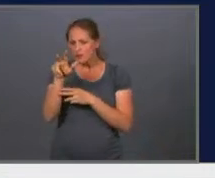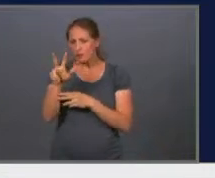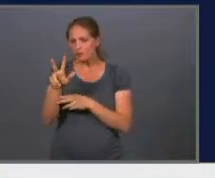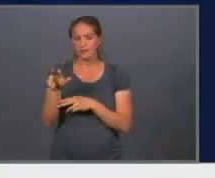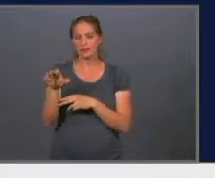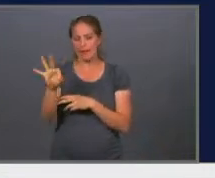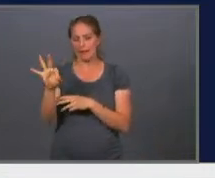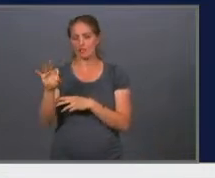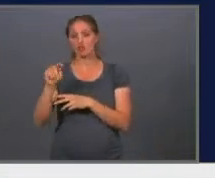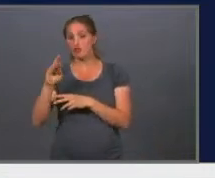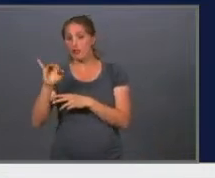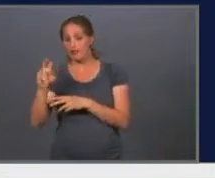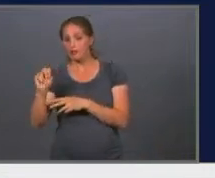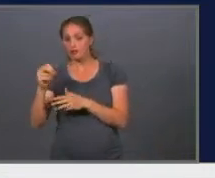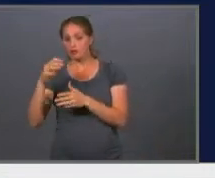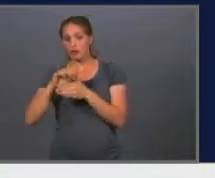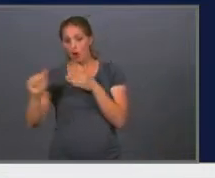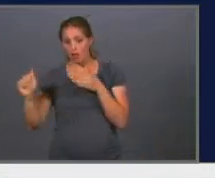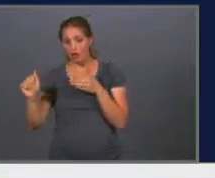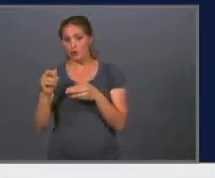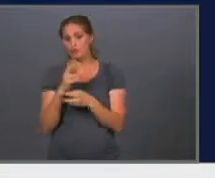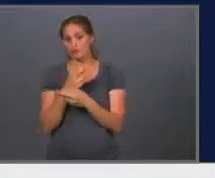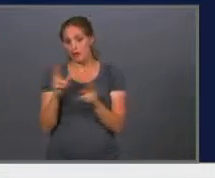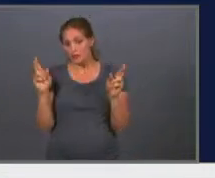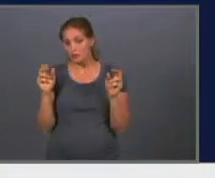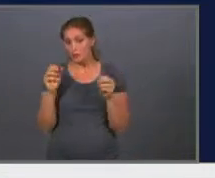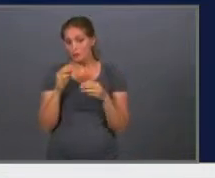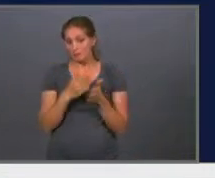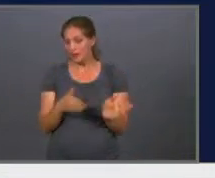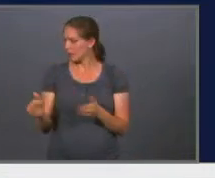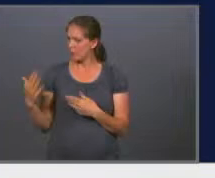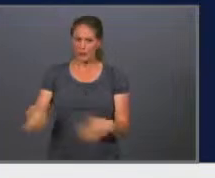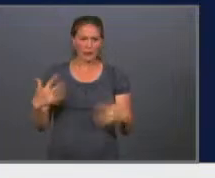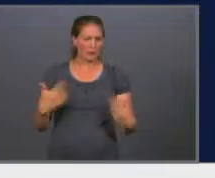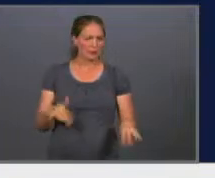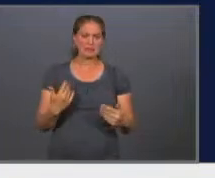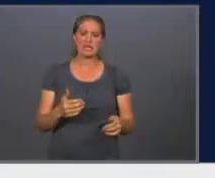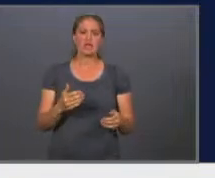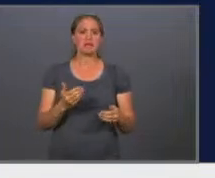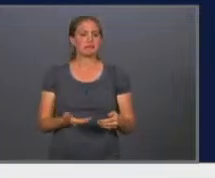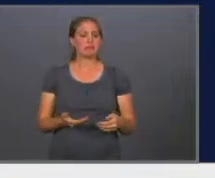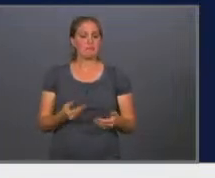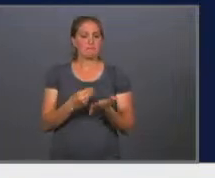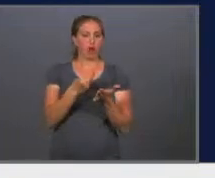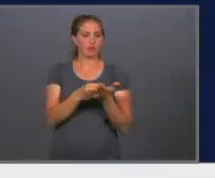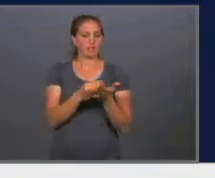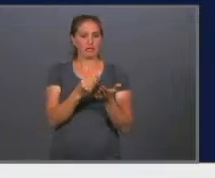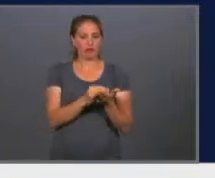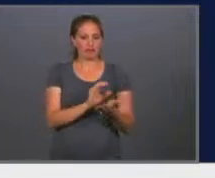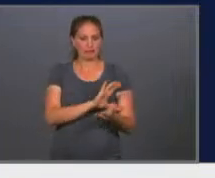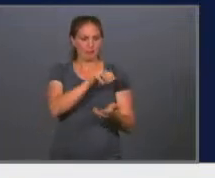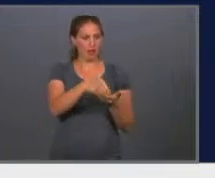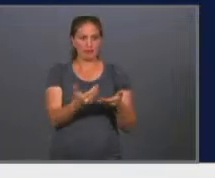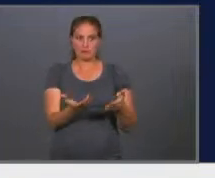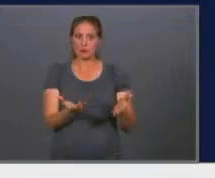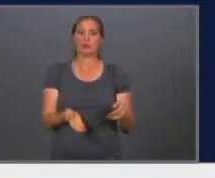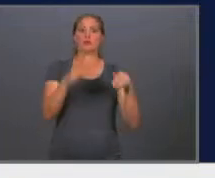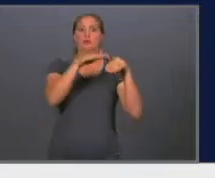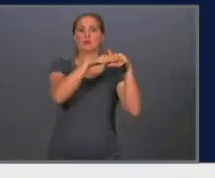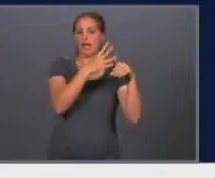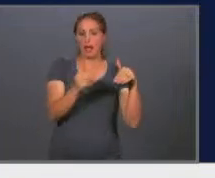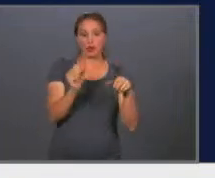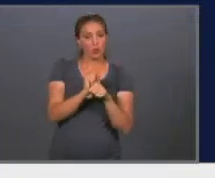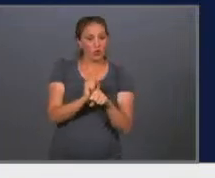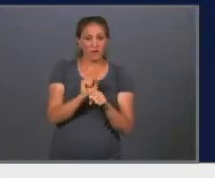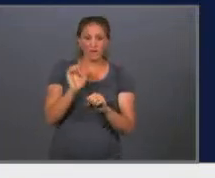Plan created an enormous amount of stimulus, loaded the monetary supply, it suppressed our workforce, and when you get that, there's